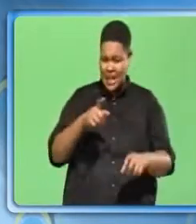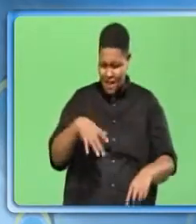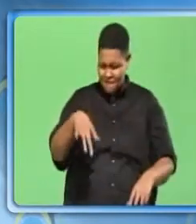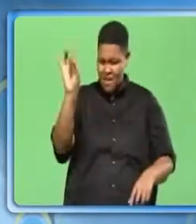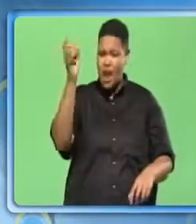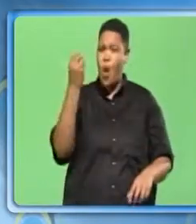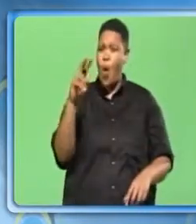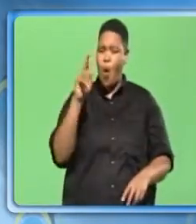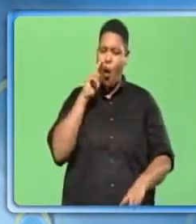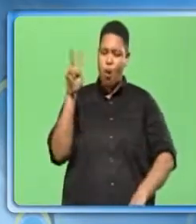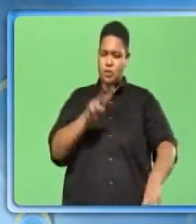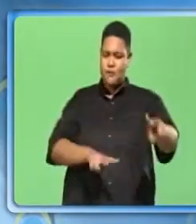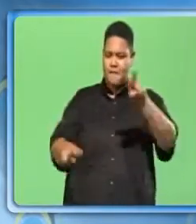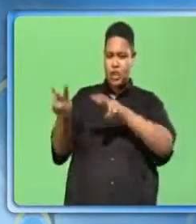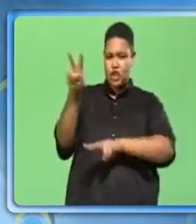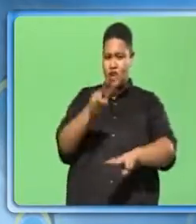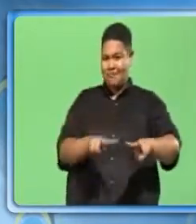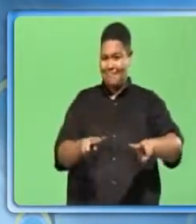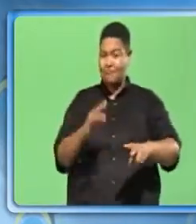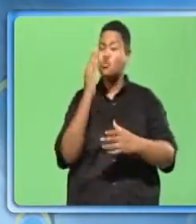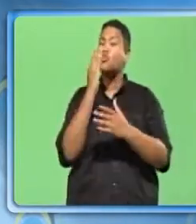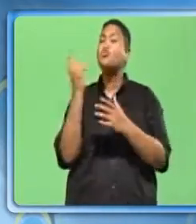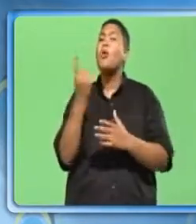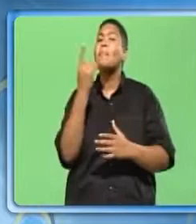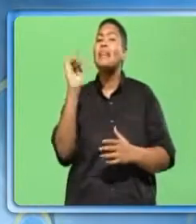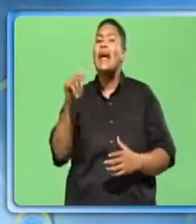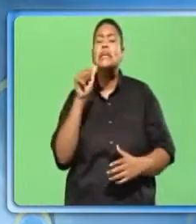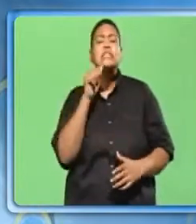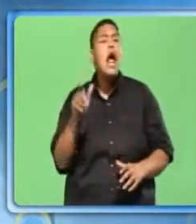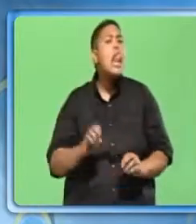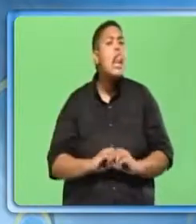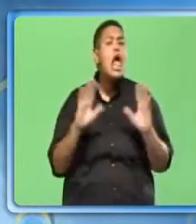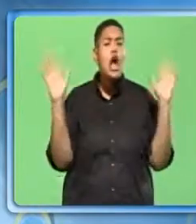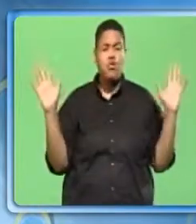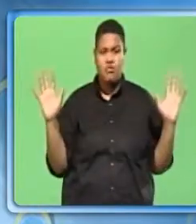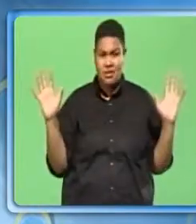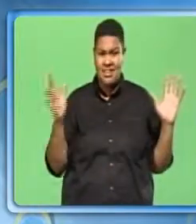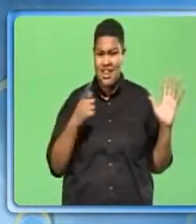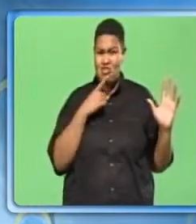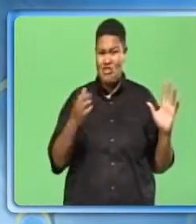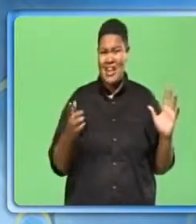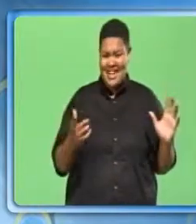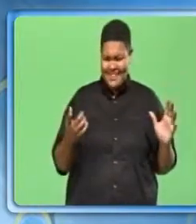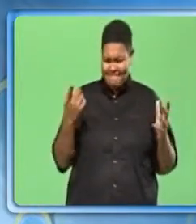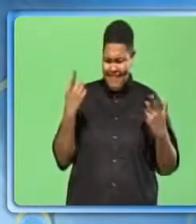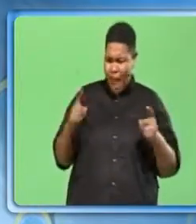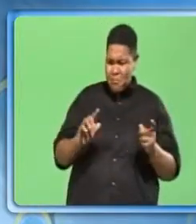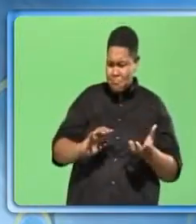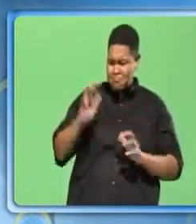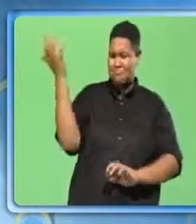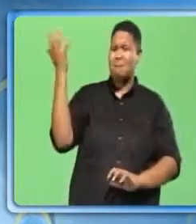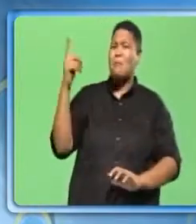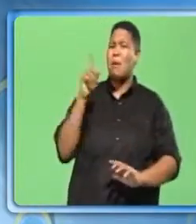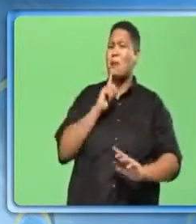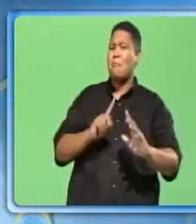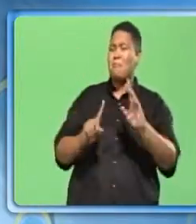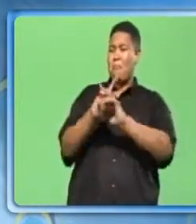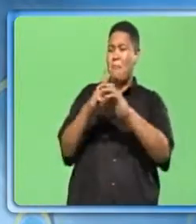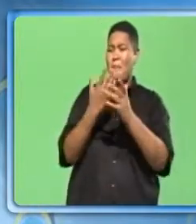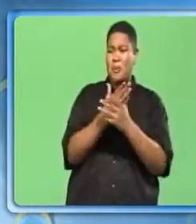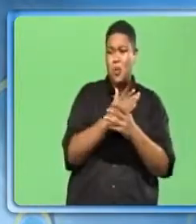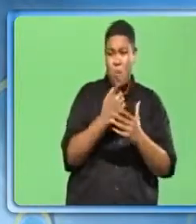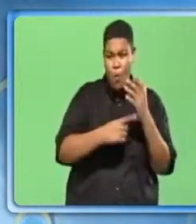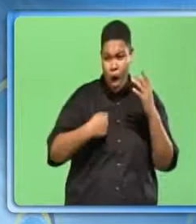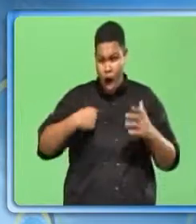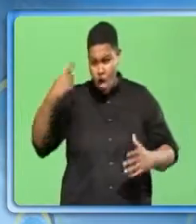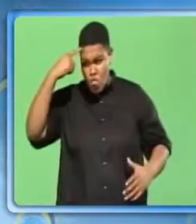or an observation, something that is not clear, a discrepancy that may exist between what